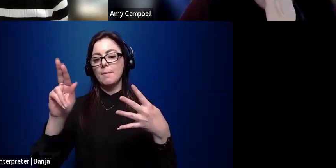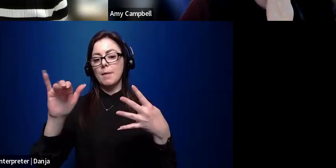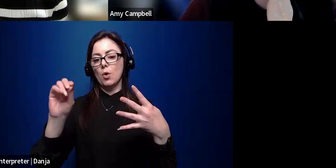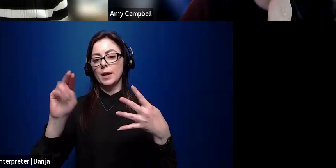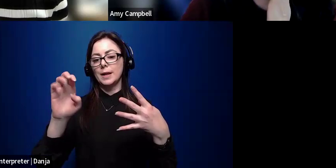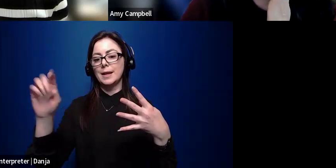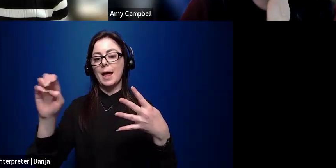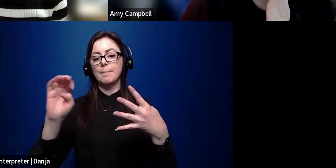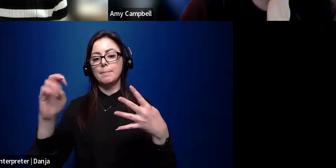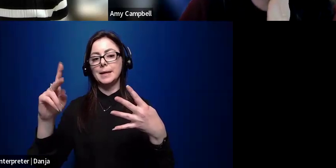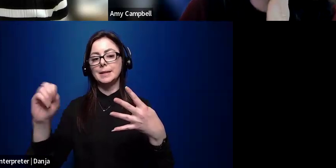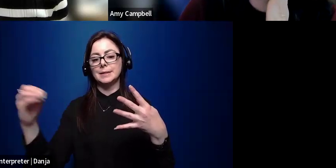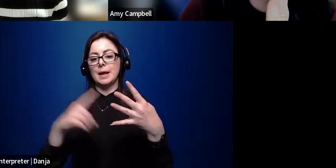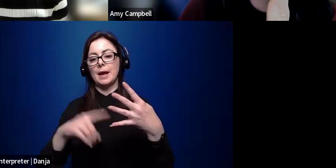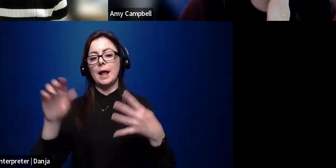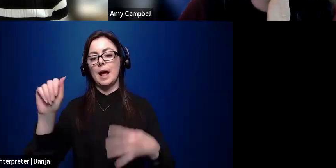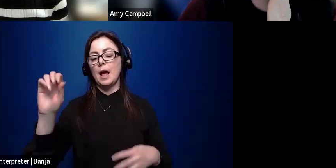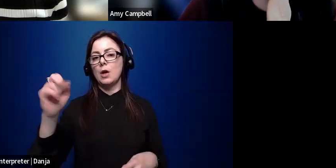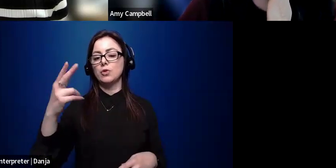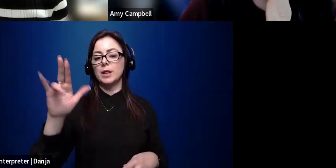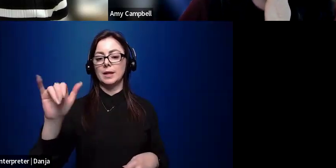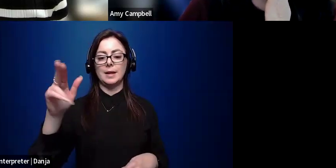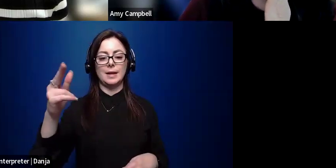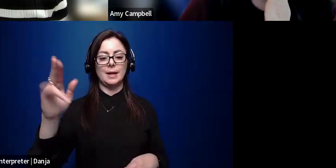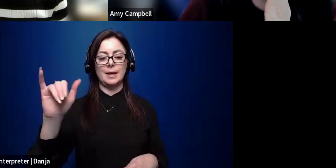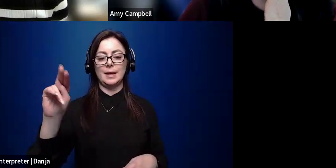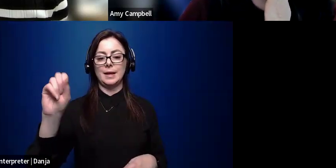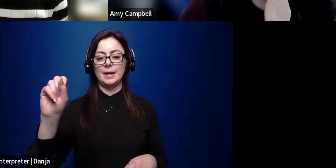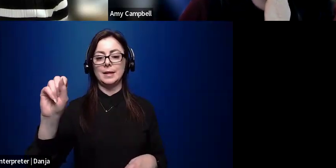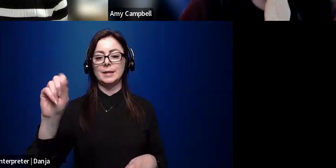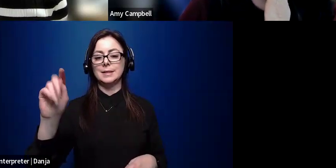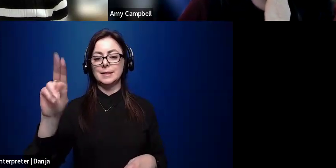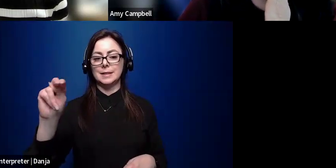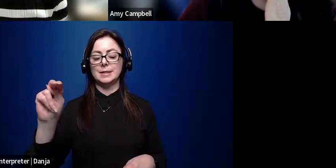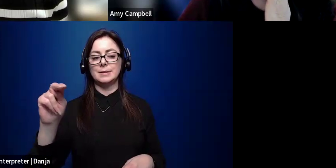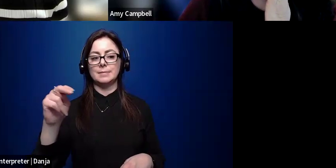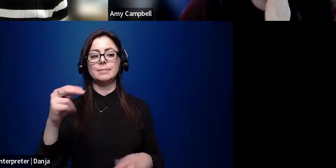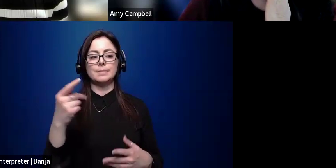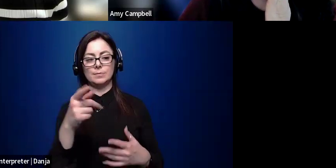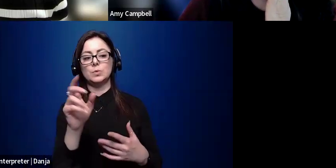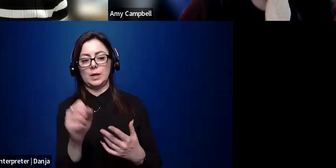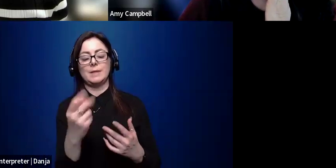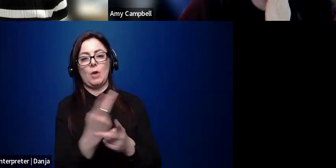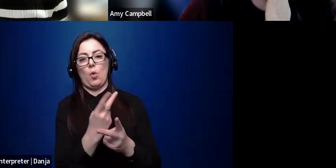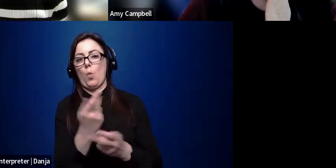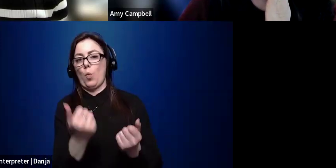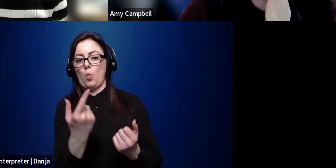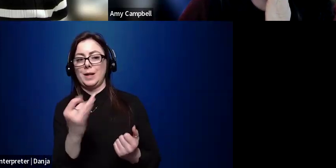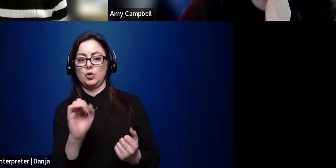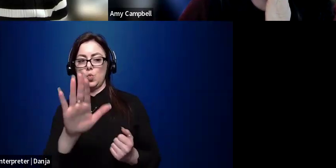see their districts there. You can figure out which one is yours very easily at house.gov. That's a pretty